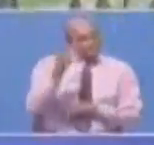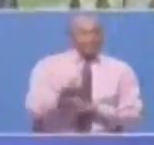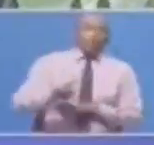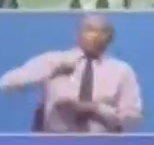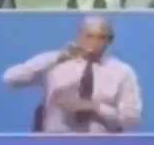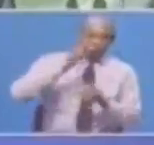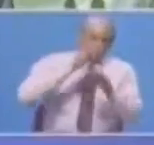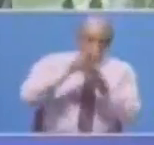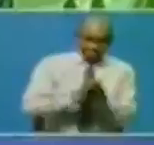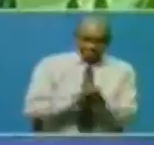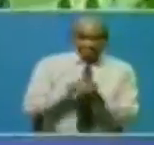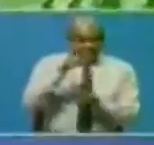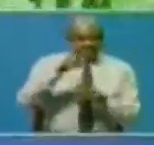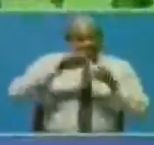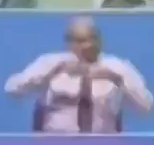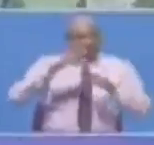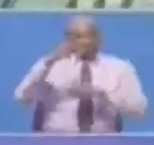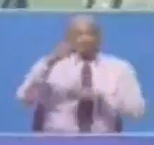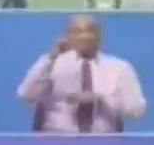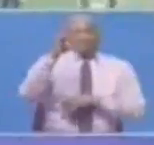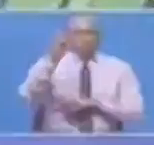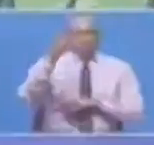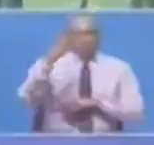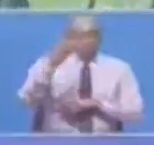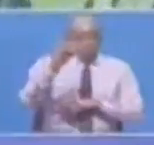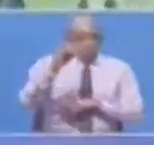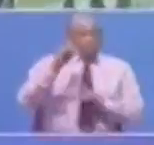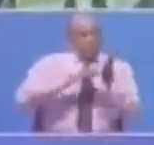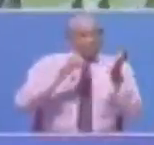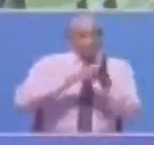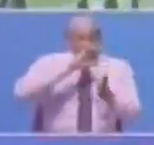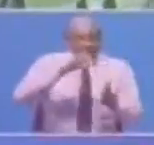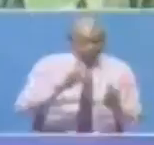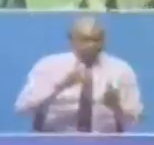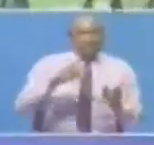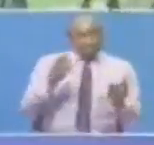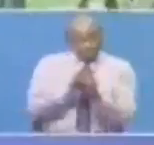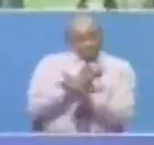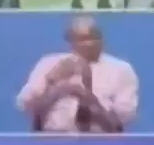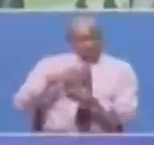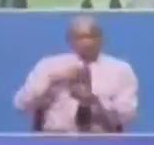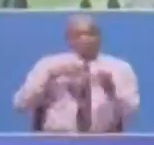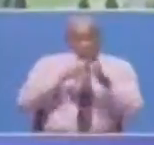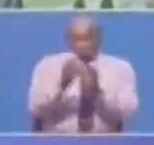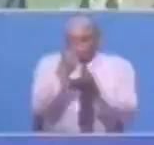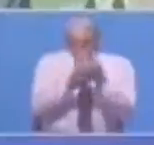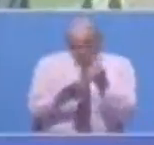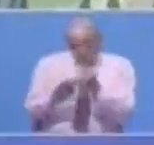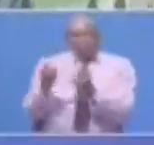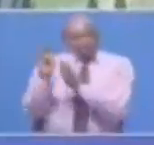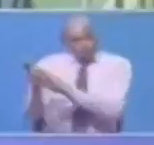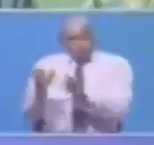On this controlled farm here in Kiboko, Makueni County, Calro and other partners have grown both genetically modified maize